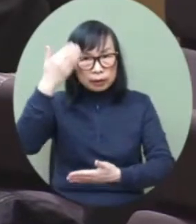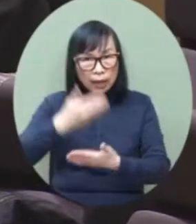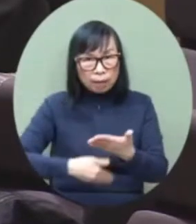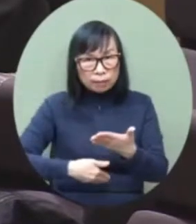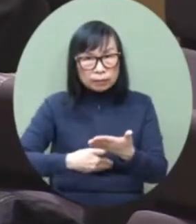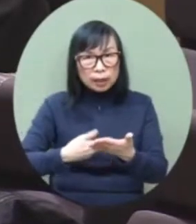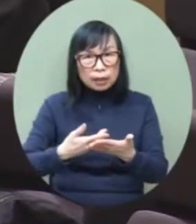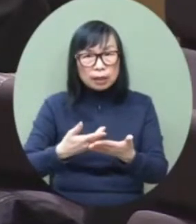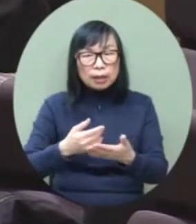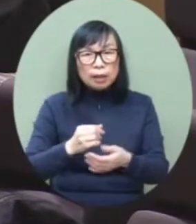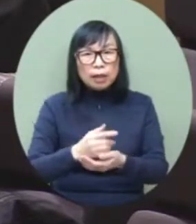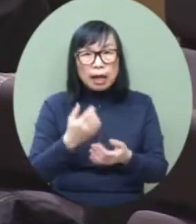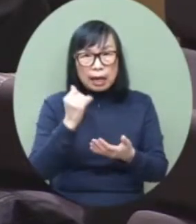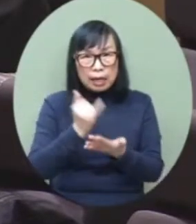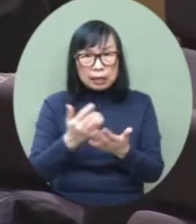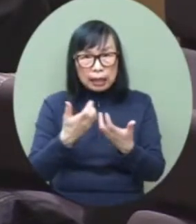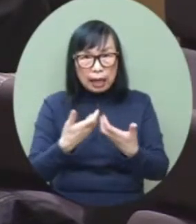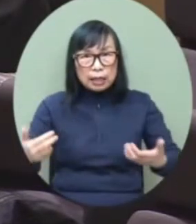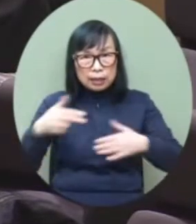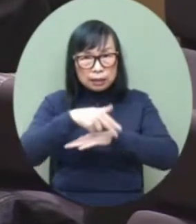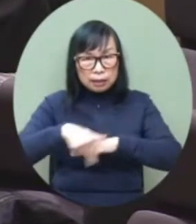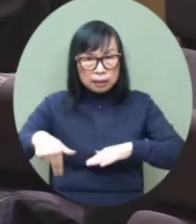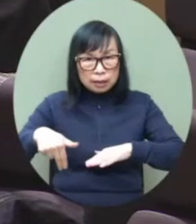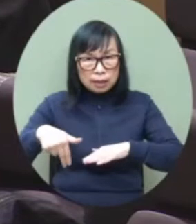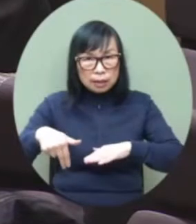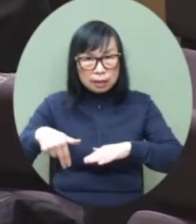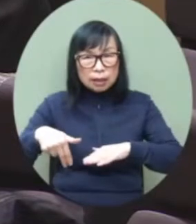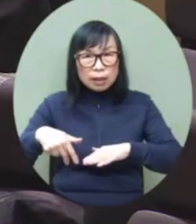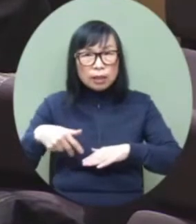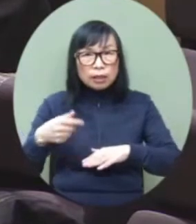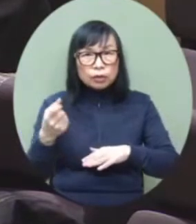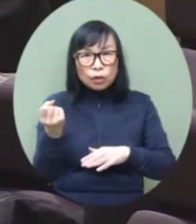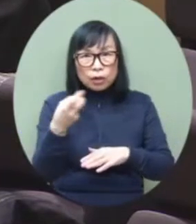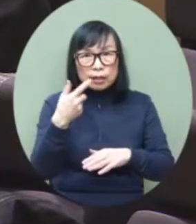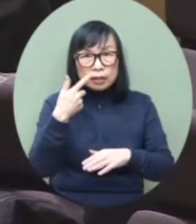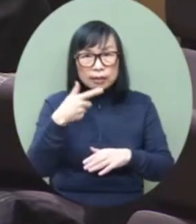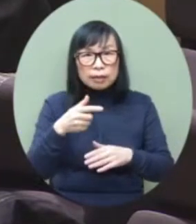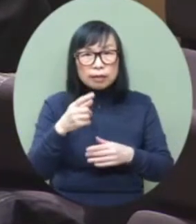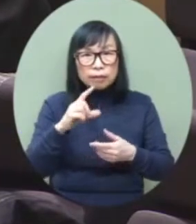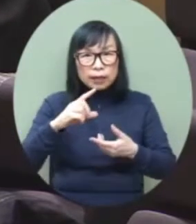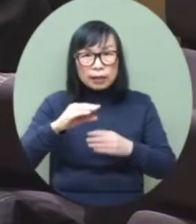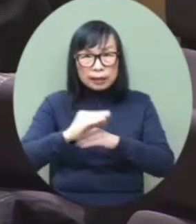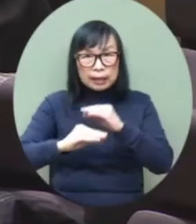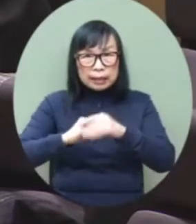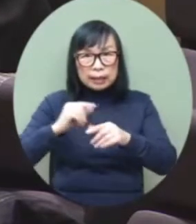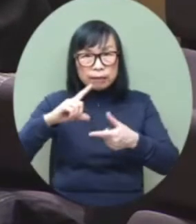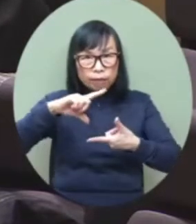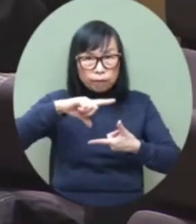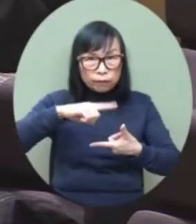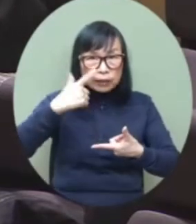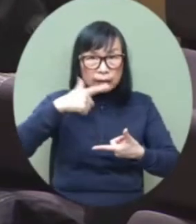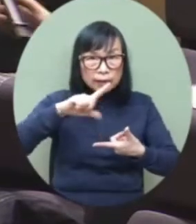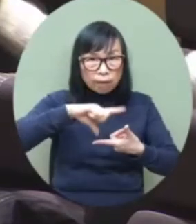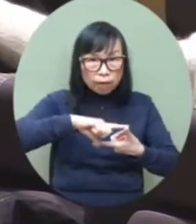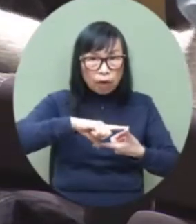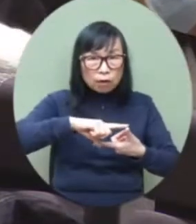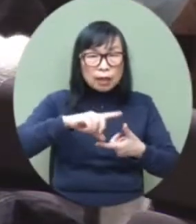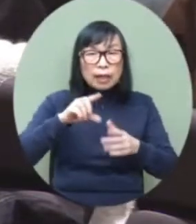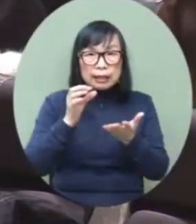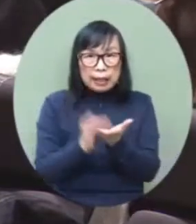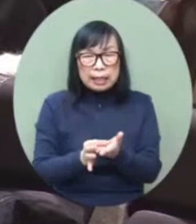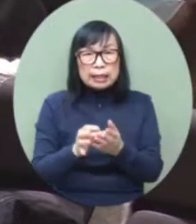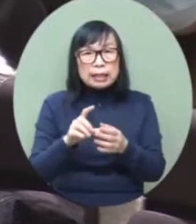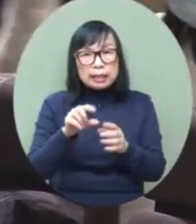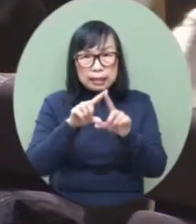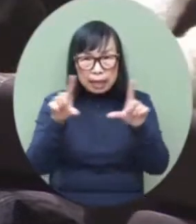possible, so will the government consider building the Fangchang hospitals that the